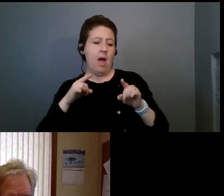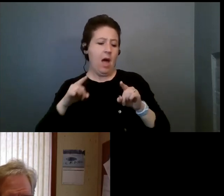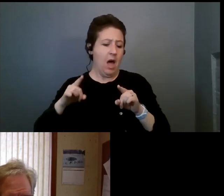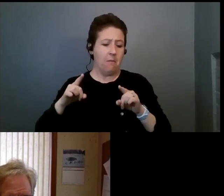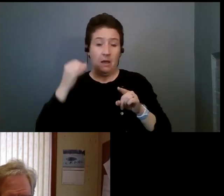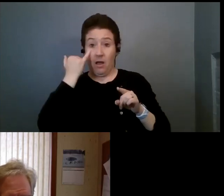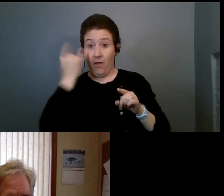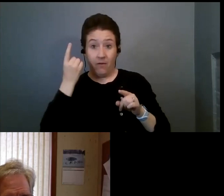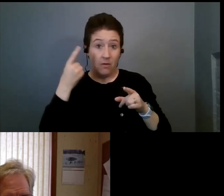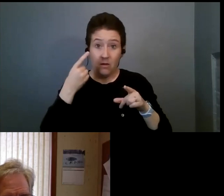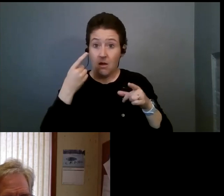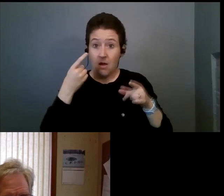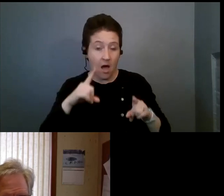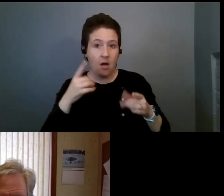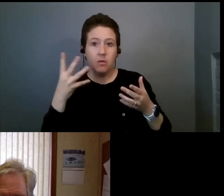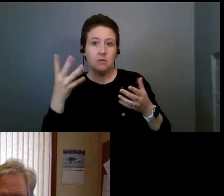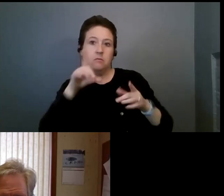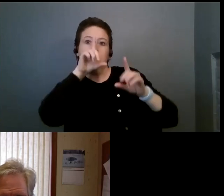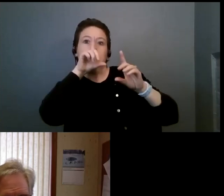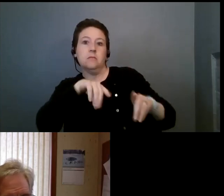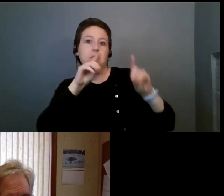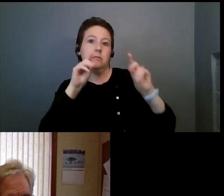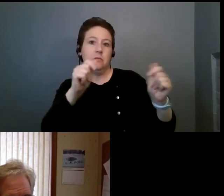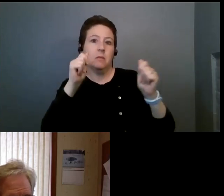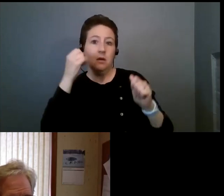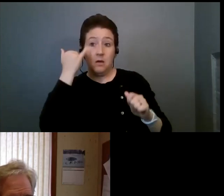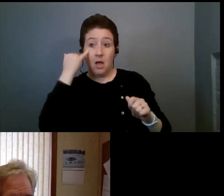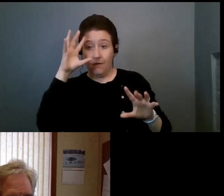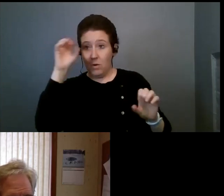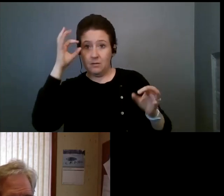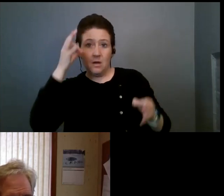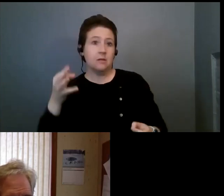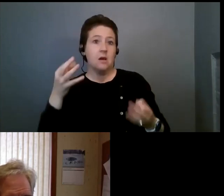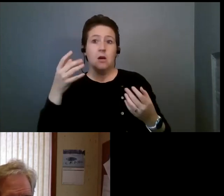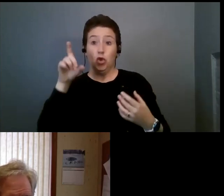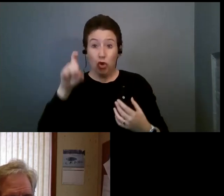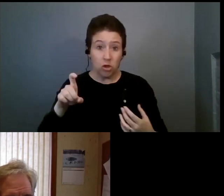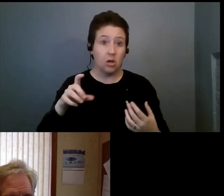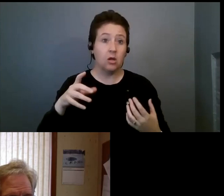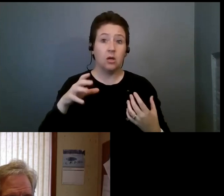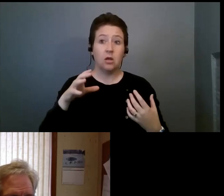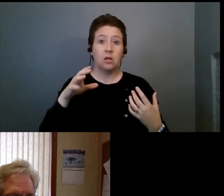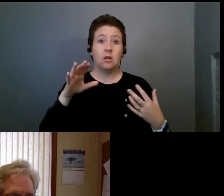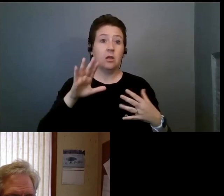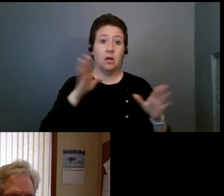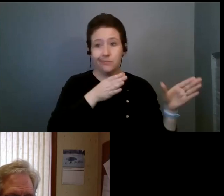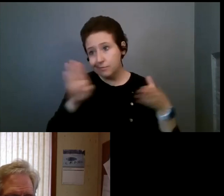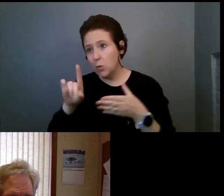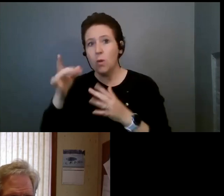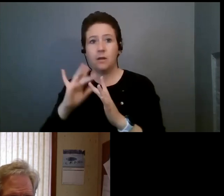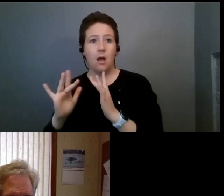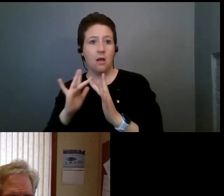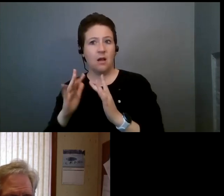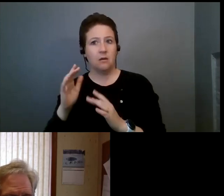to respond should the cabinet deem that warranted, to go back online only as we